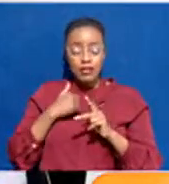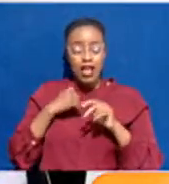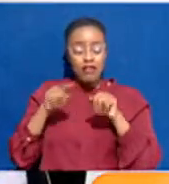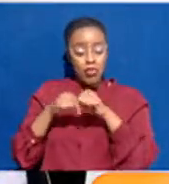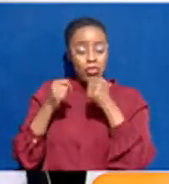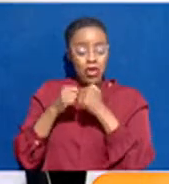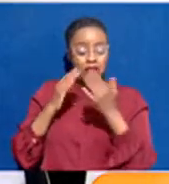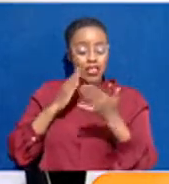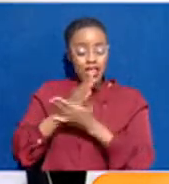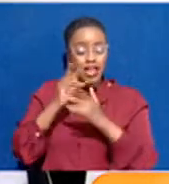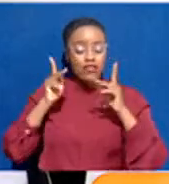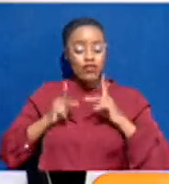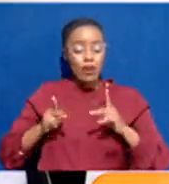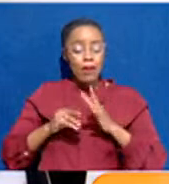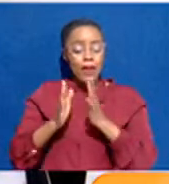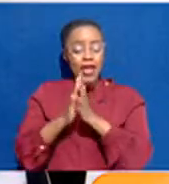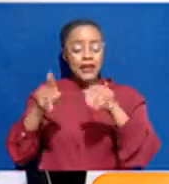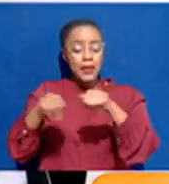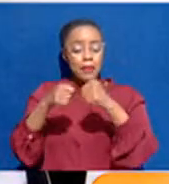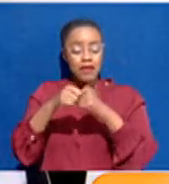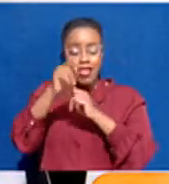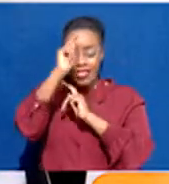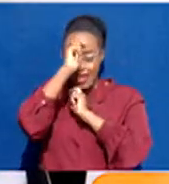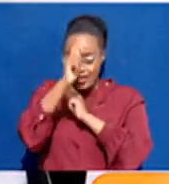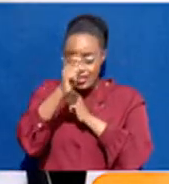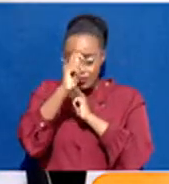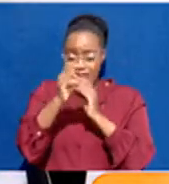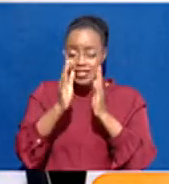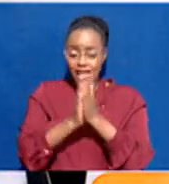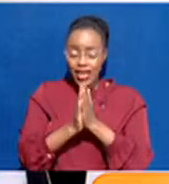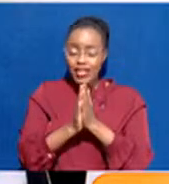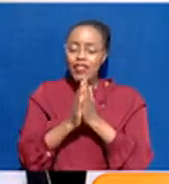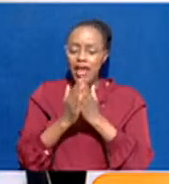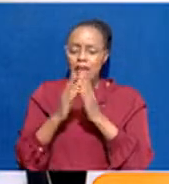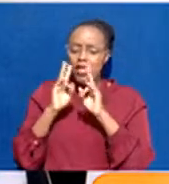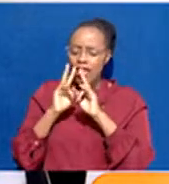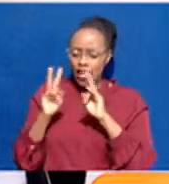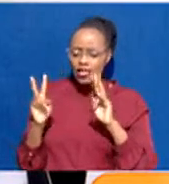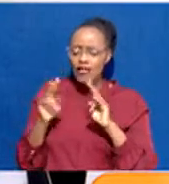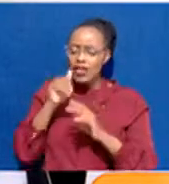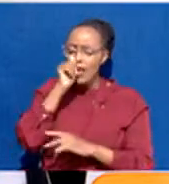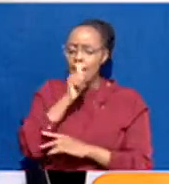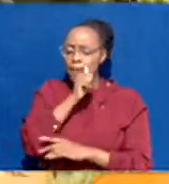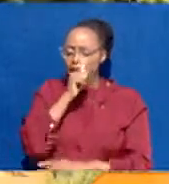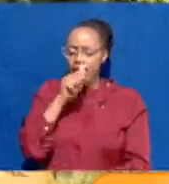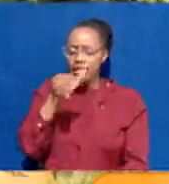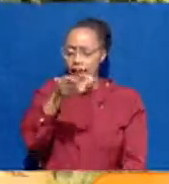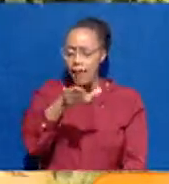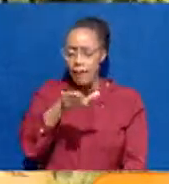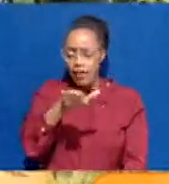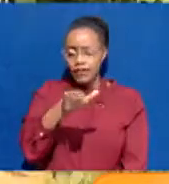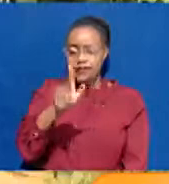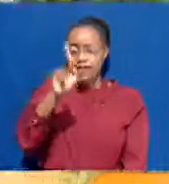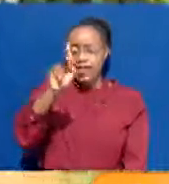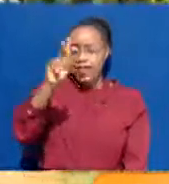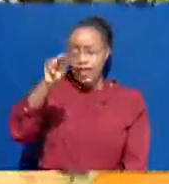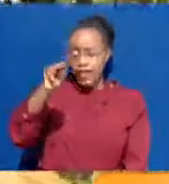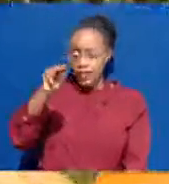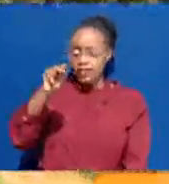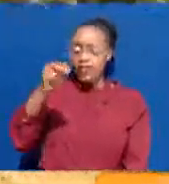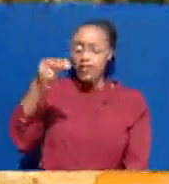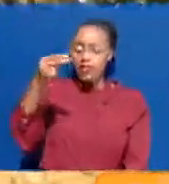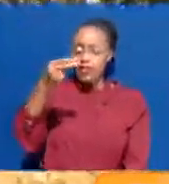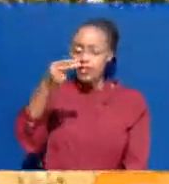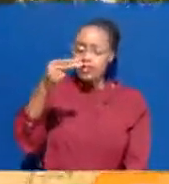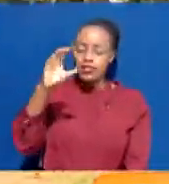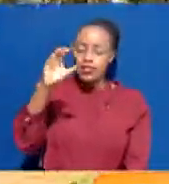of citizens and violates their dignity and sanctity of their private spaces. KNCHR also